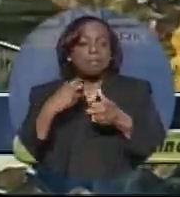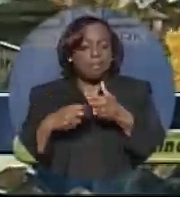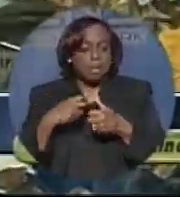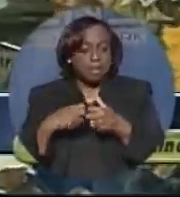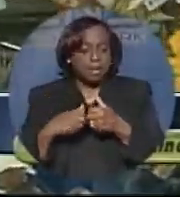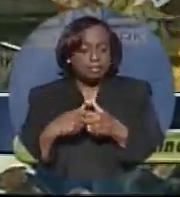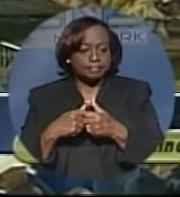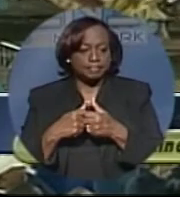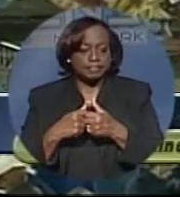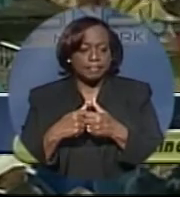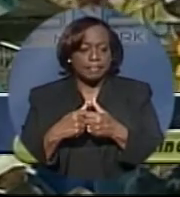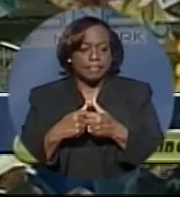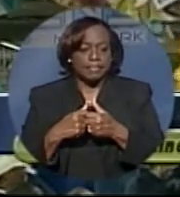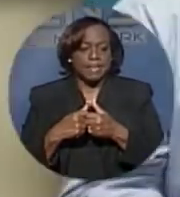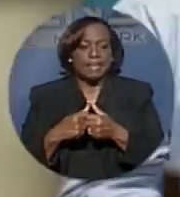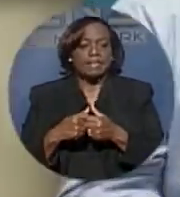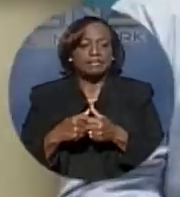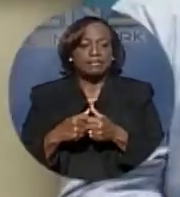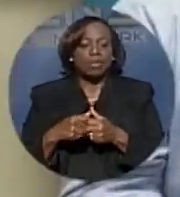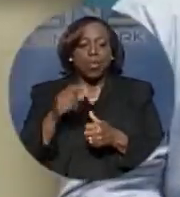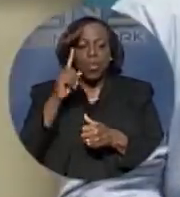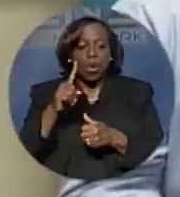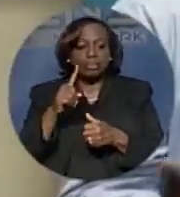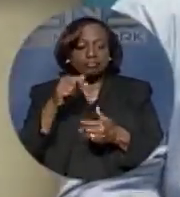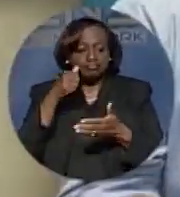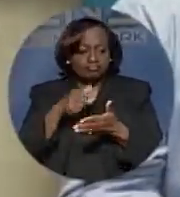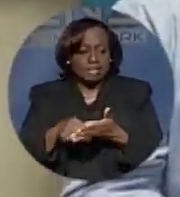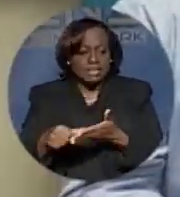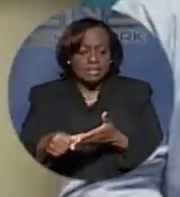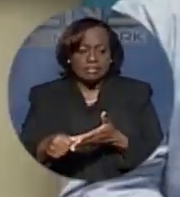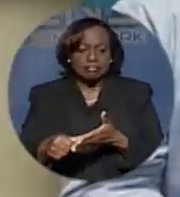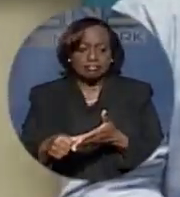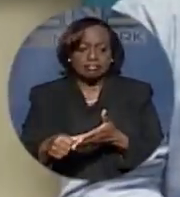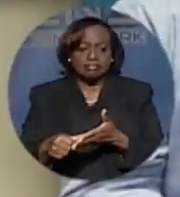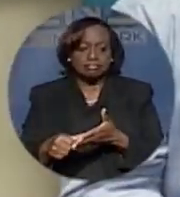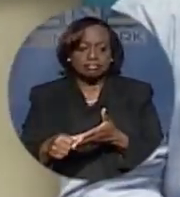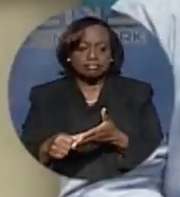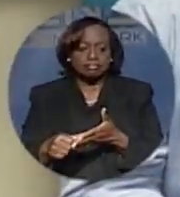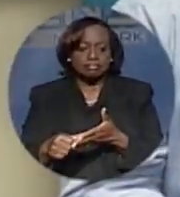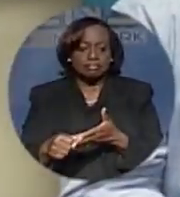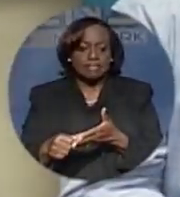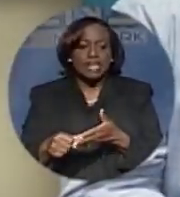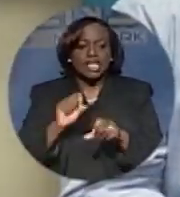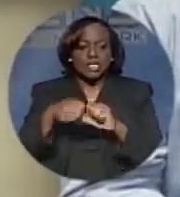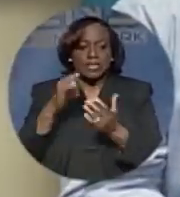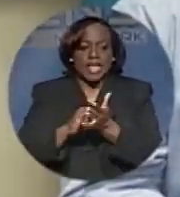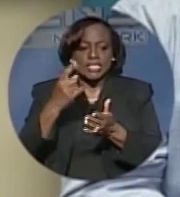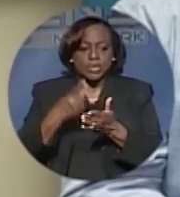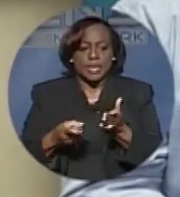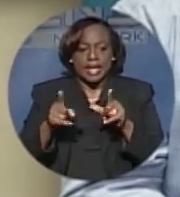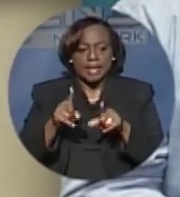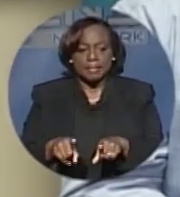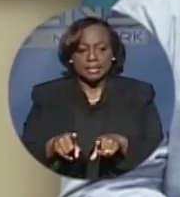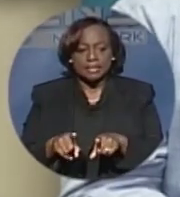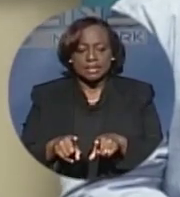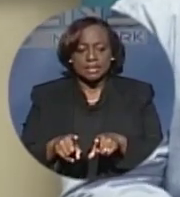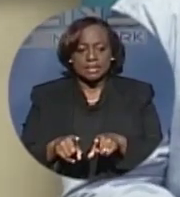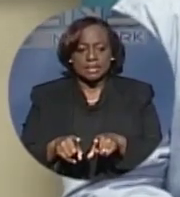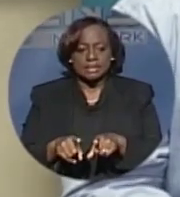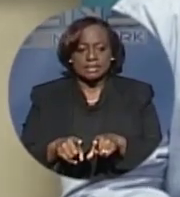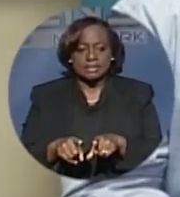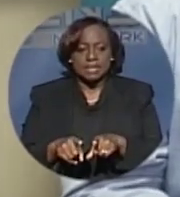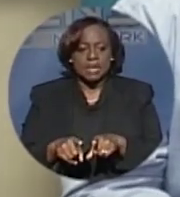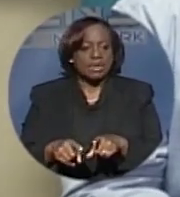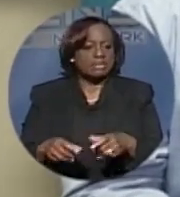do is they sell them simultaneously, and so it's one printer, one print stock. And so that's what happens. Instead of having